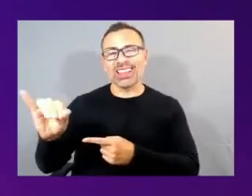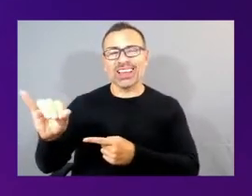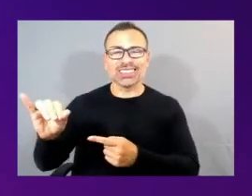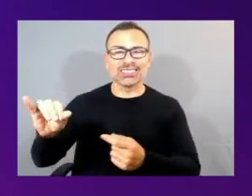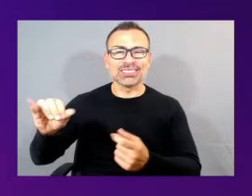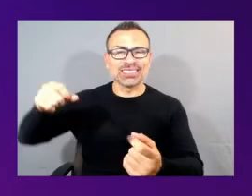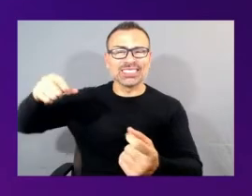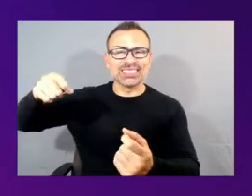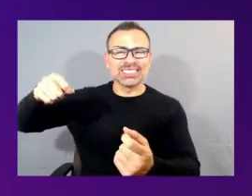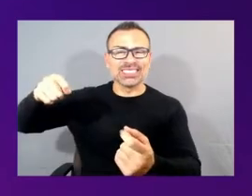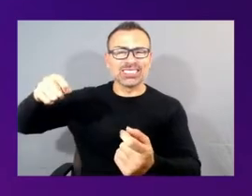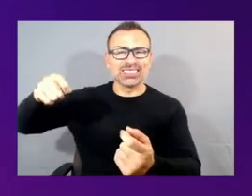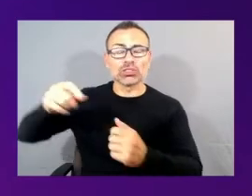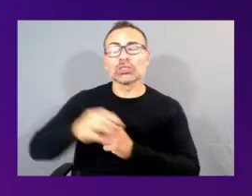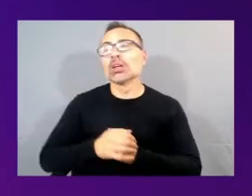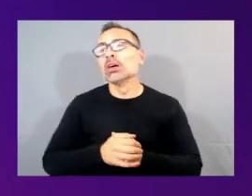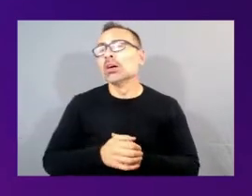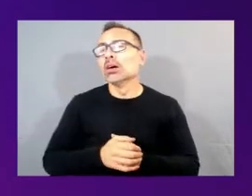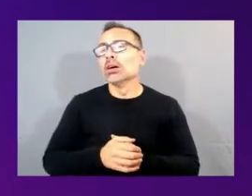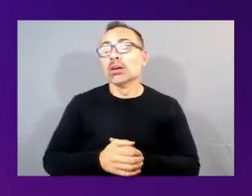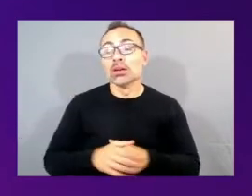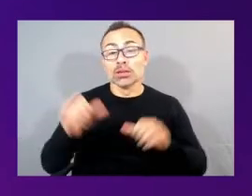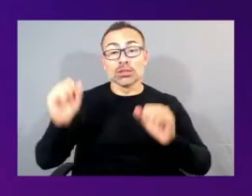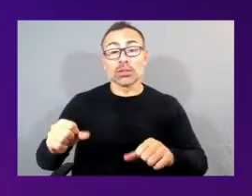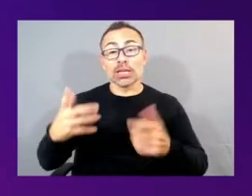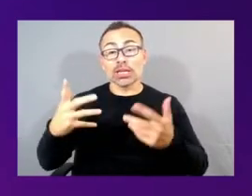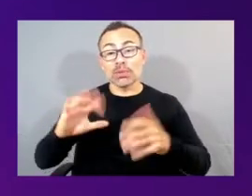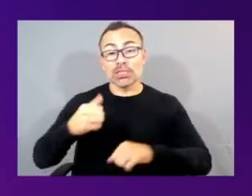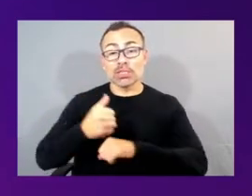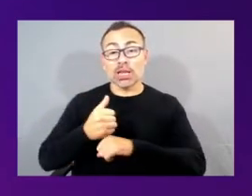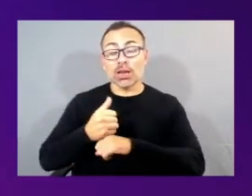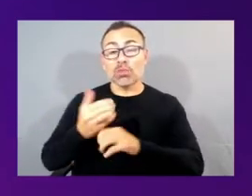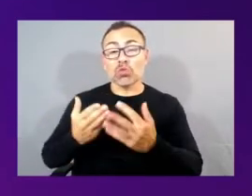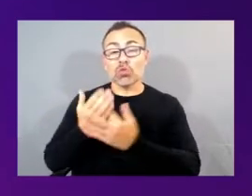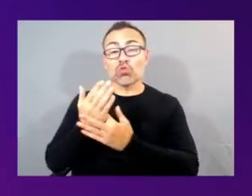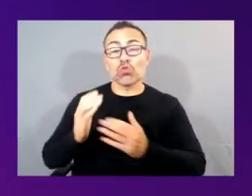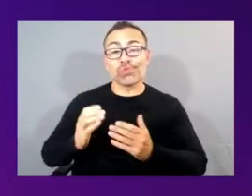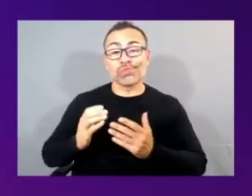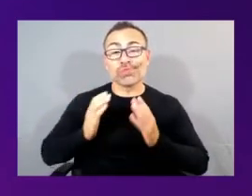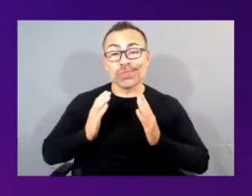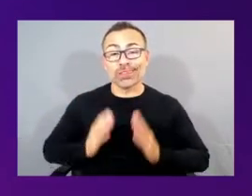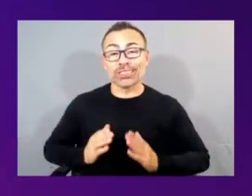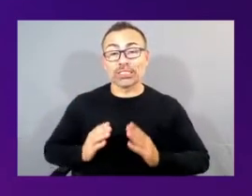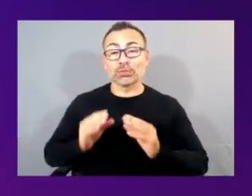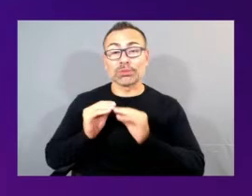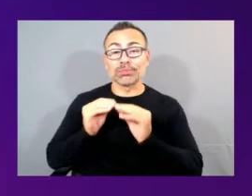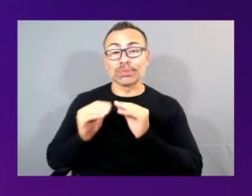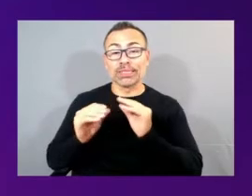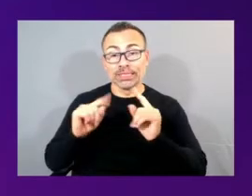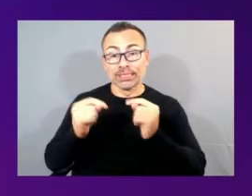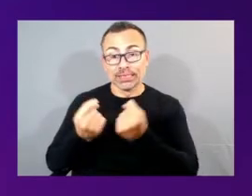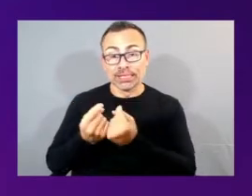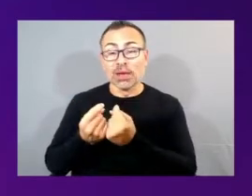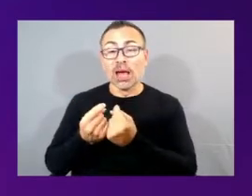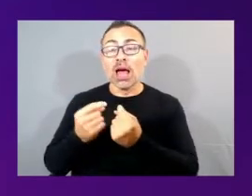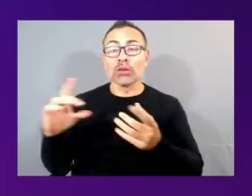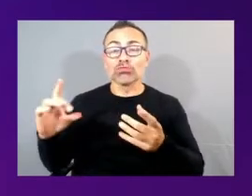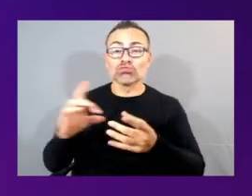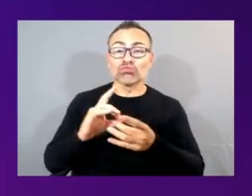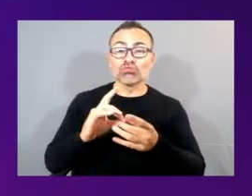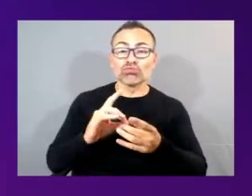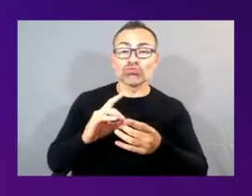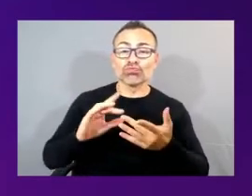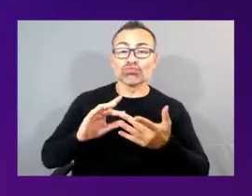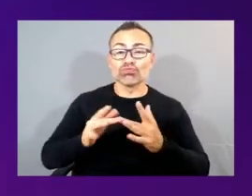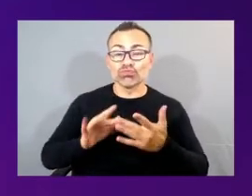just be plugged together by customers' maintenance teams and connected to the internet, and that's pretty much it. Everything